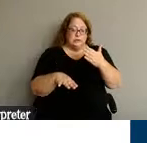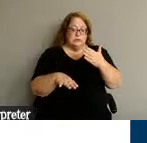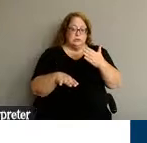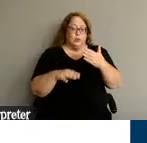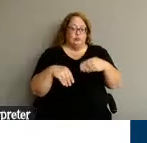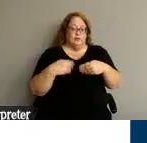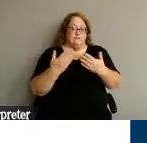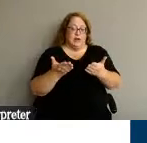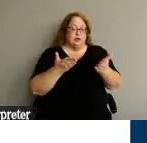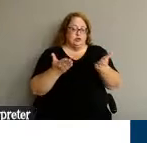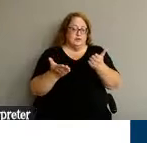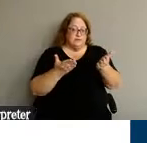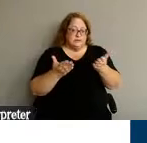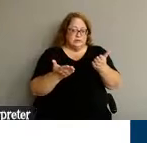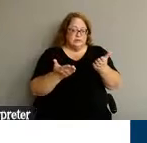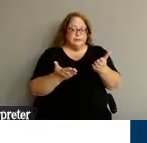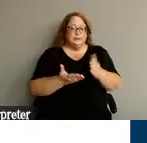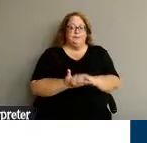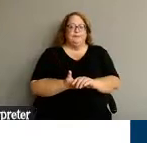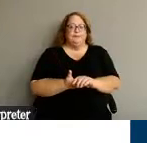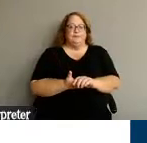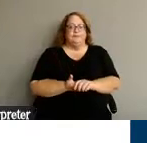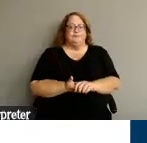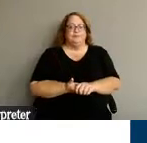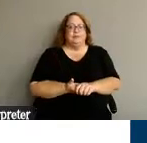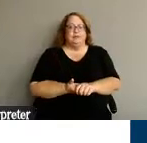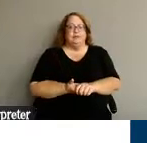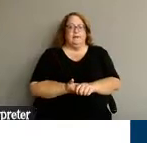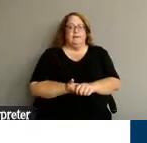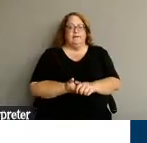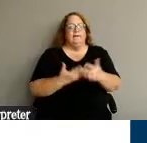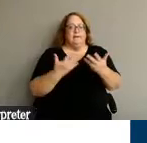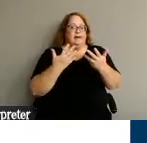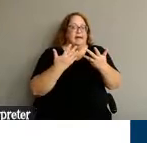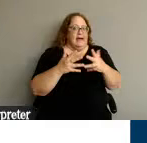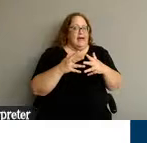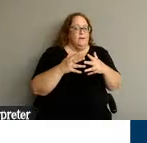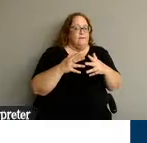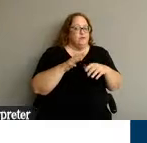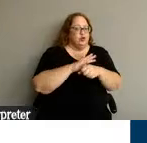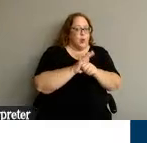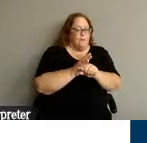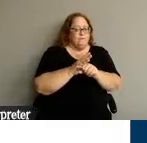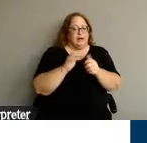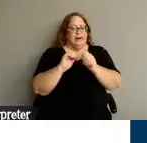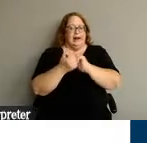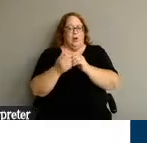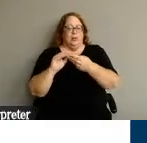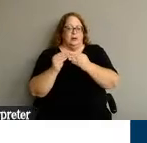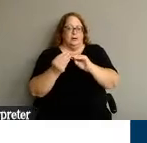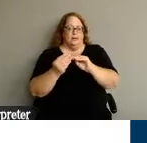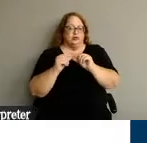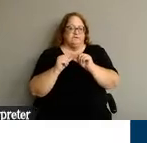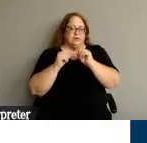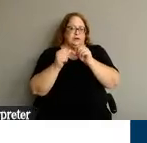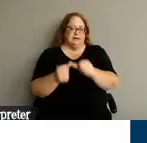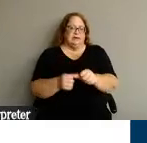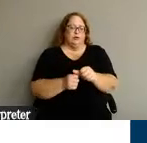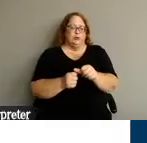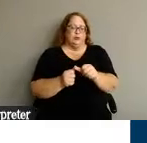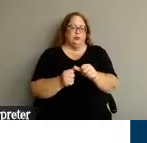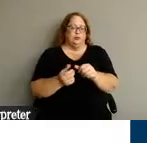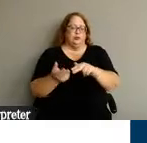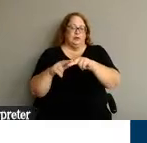we are providing services to after COVID, and how those numbers have continued